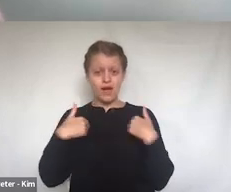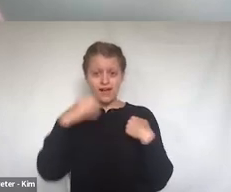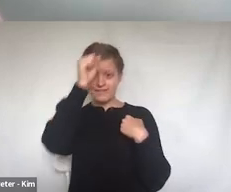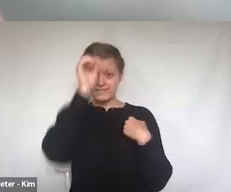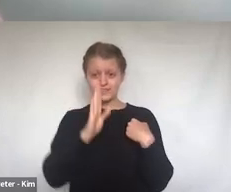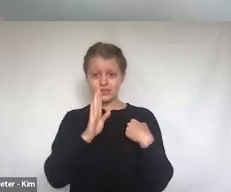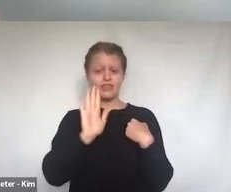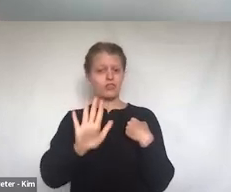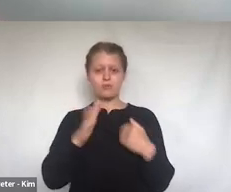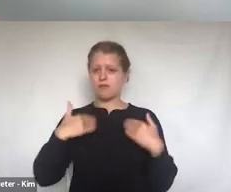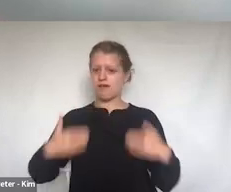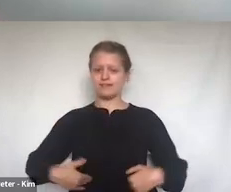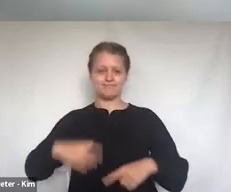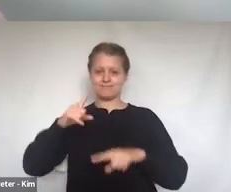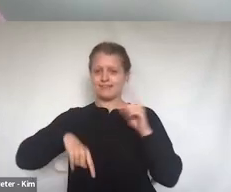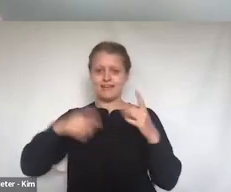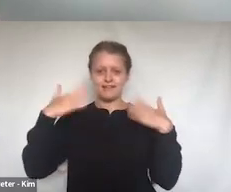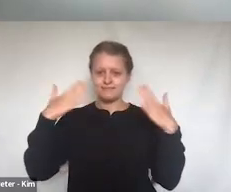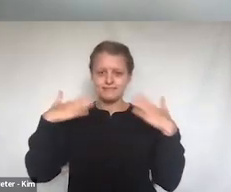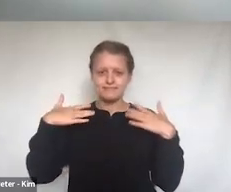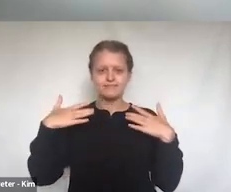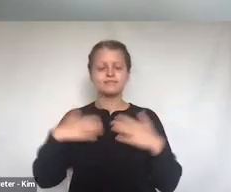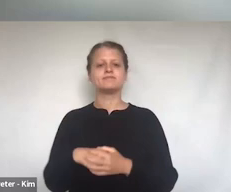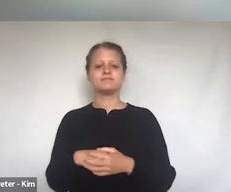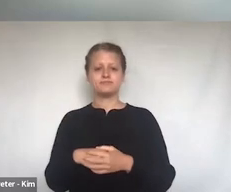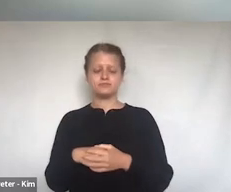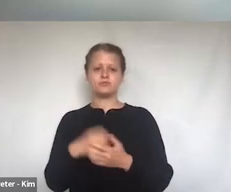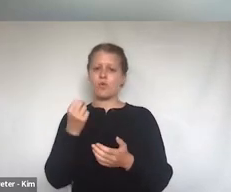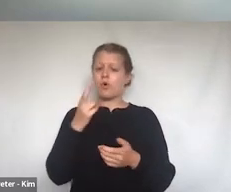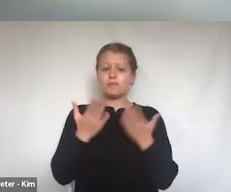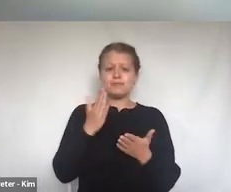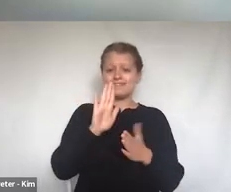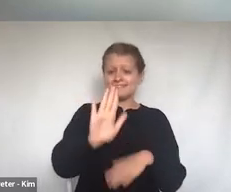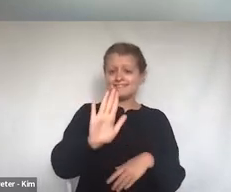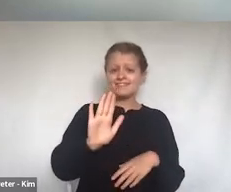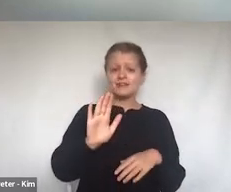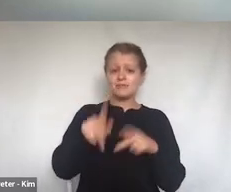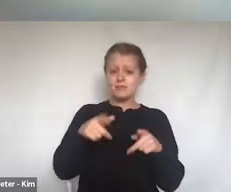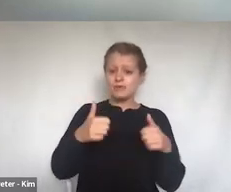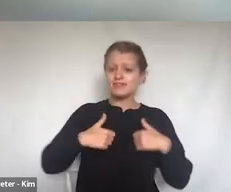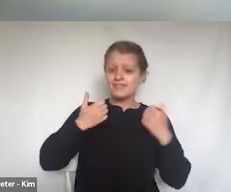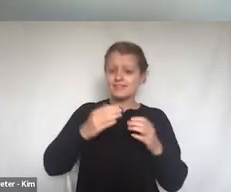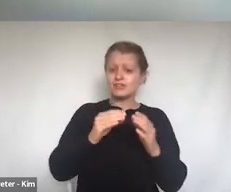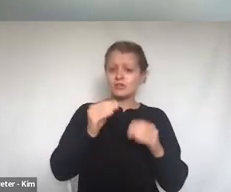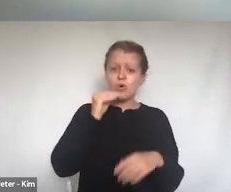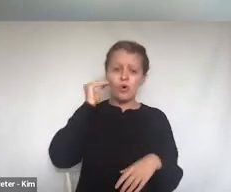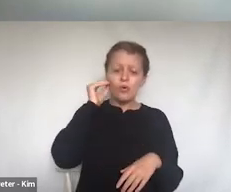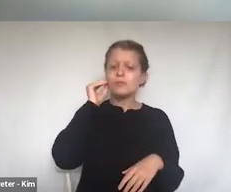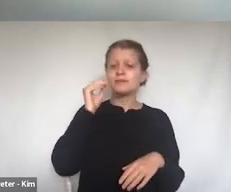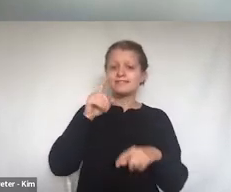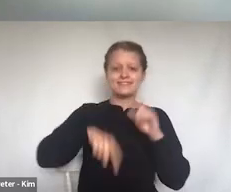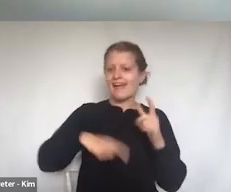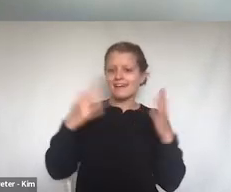sometimes barriers to cooling services, to some of these options that I was describing to help cool off. So there's, again, both